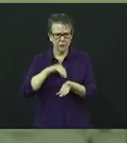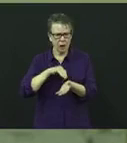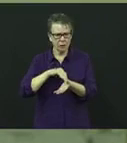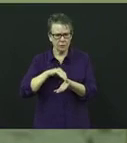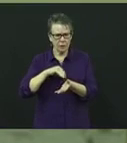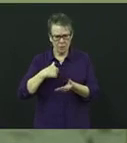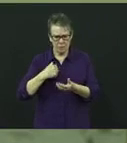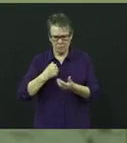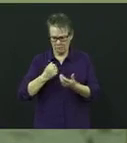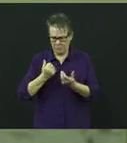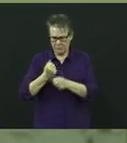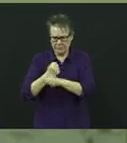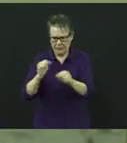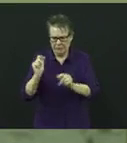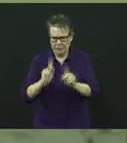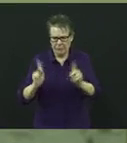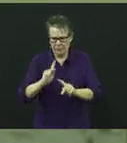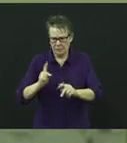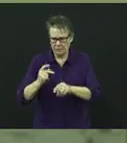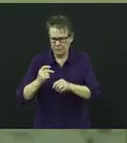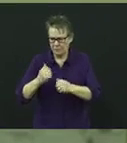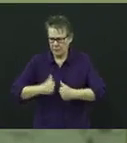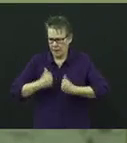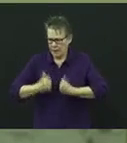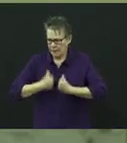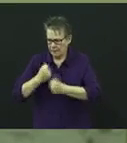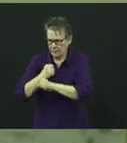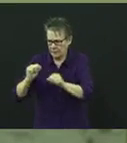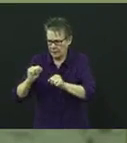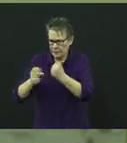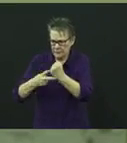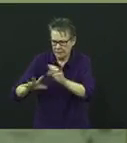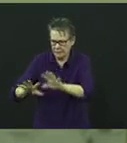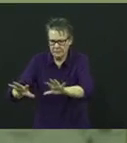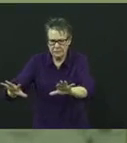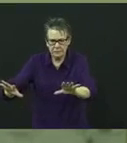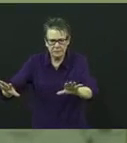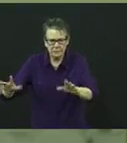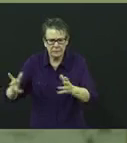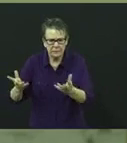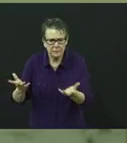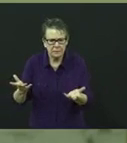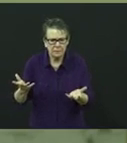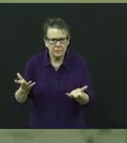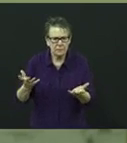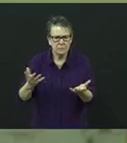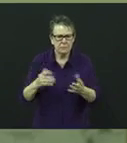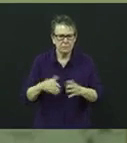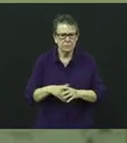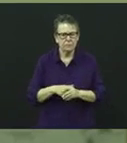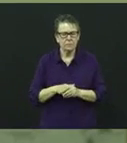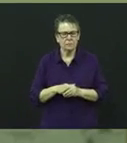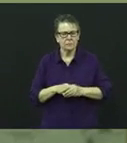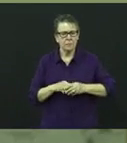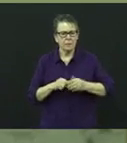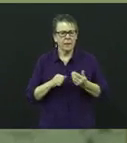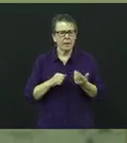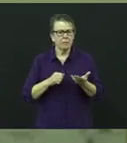am grateful that the state is going ahead and doing those sorts of things, because I do think it's important to try to save as many human lives